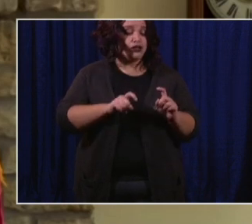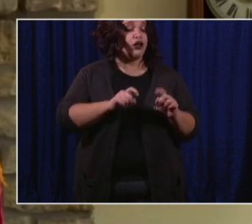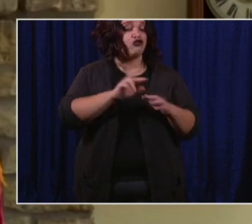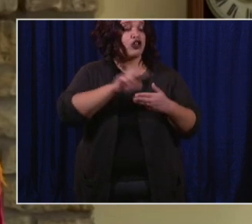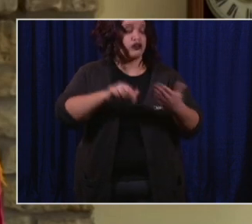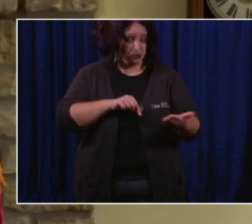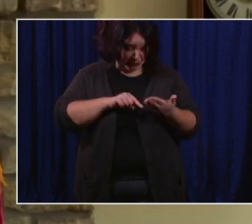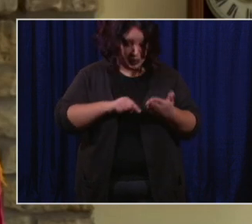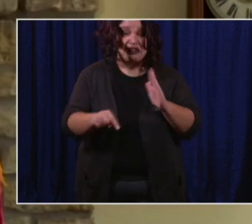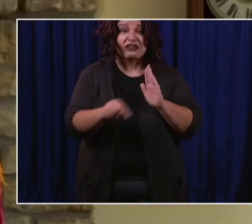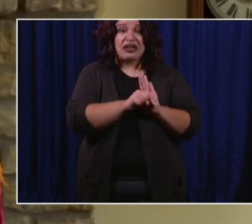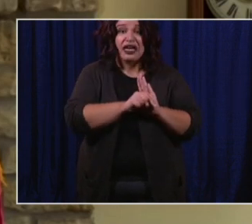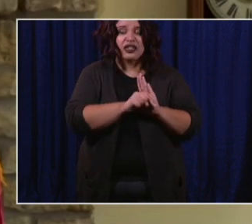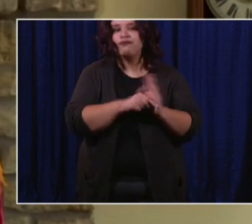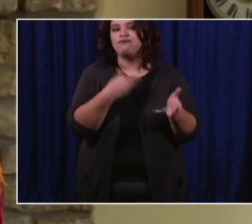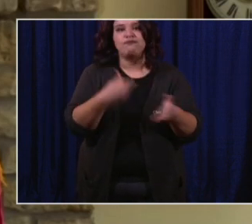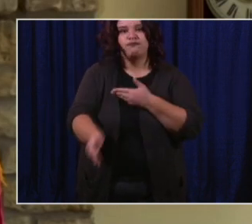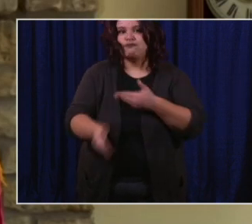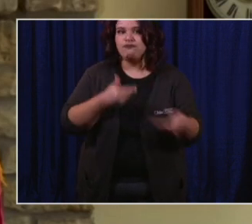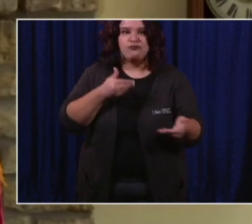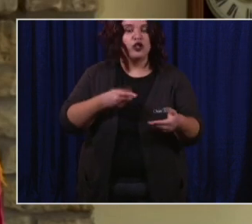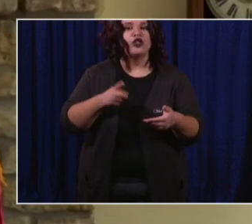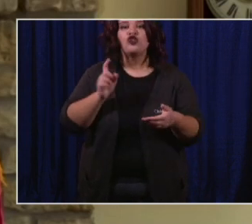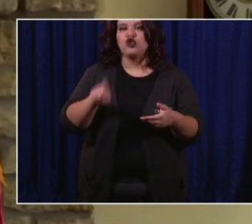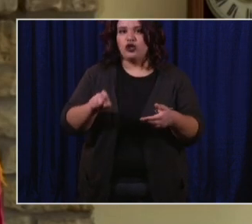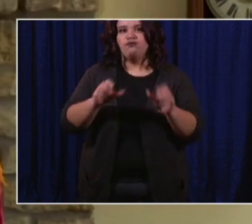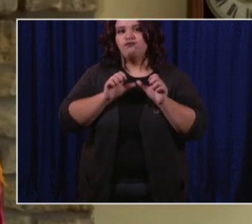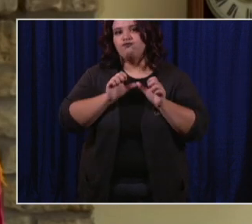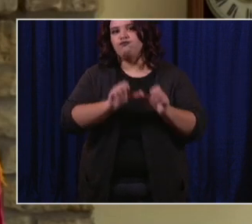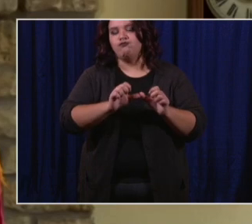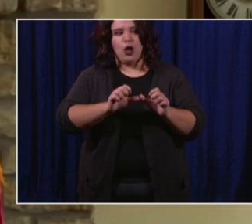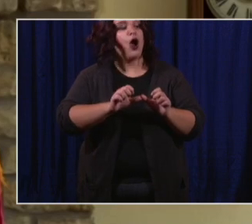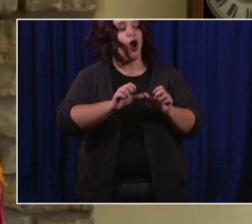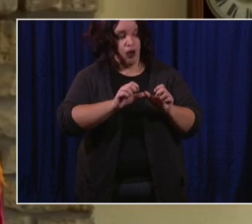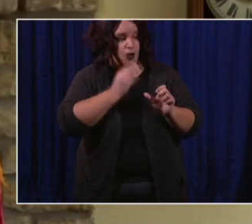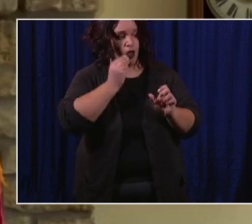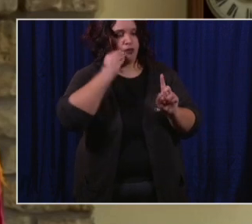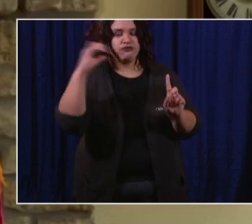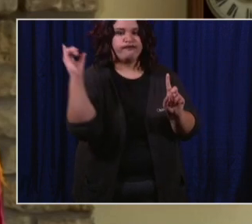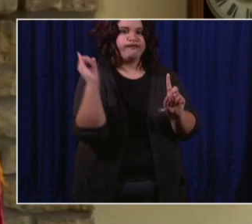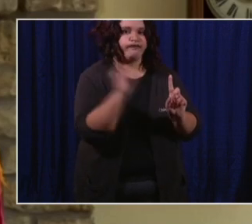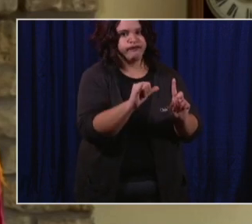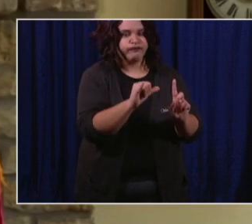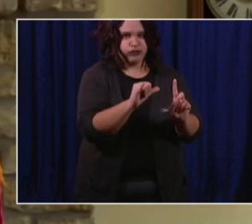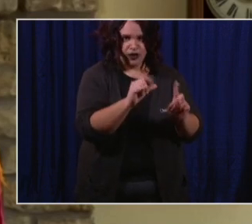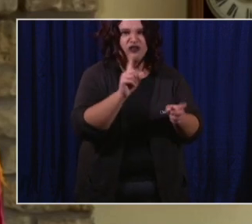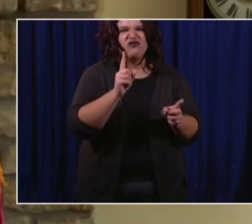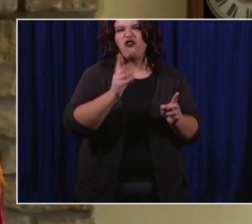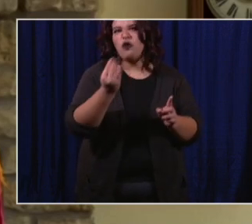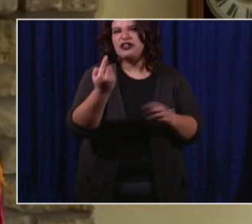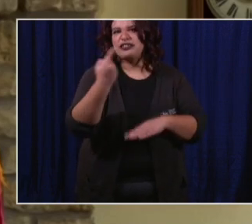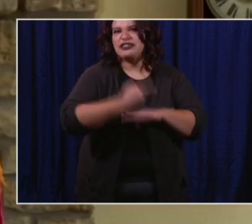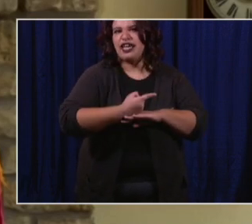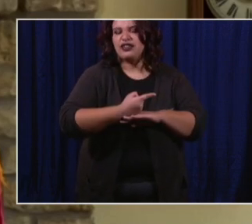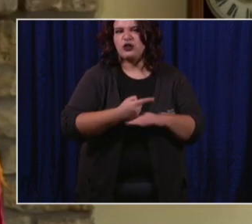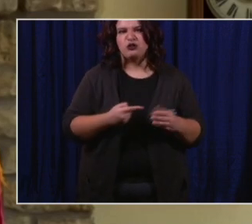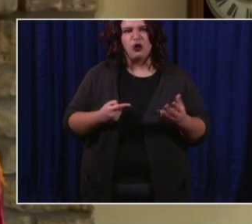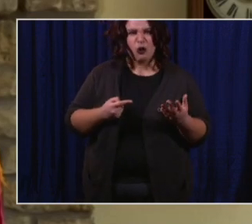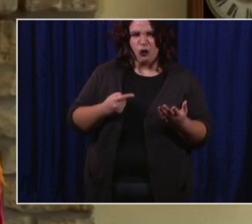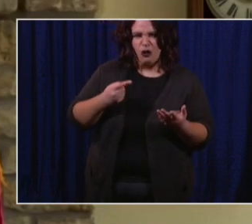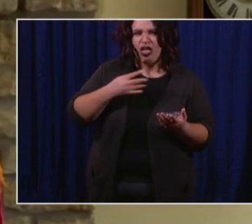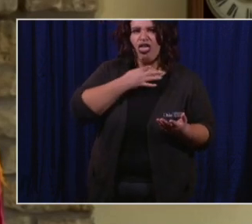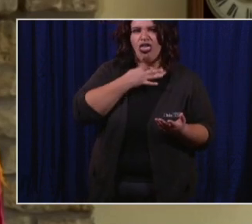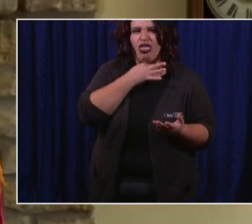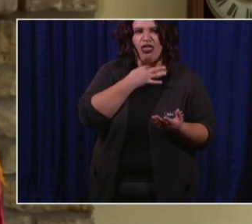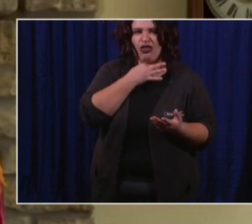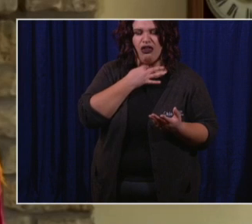still quarantine for 14 days. So I was hoping you could talk a little bit more about why you think an Ohio-based school